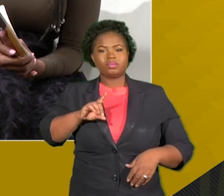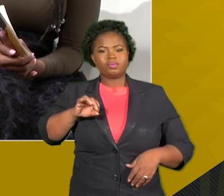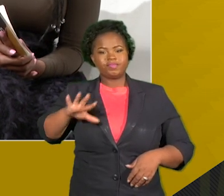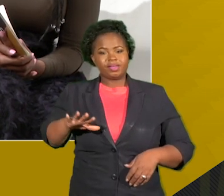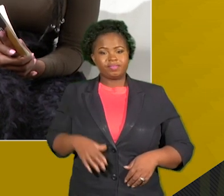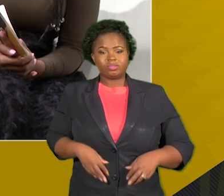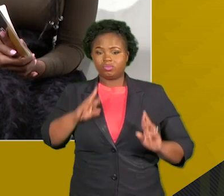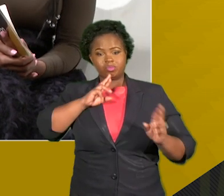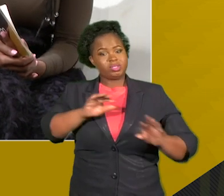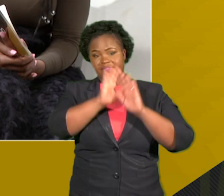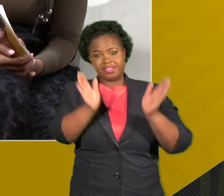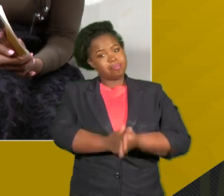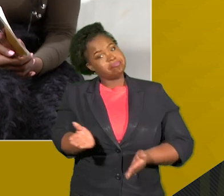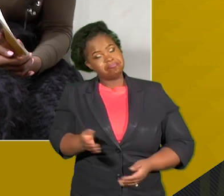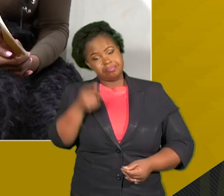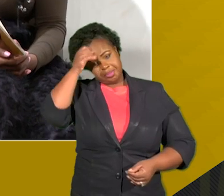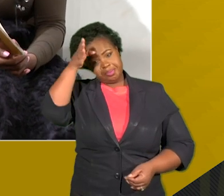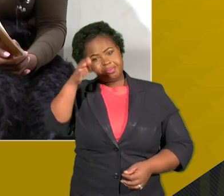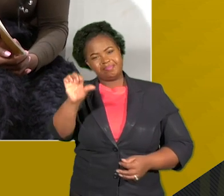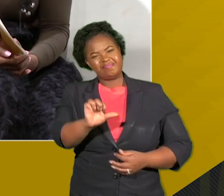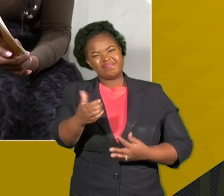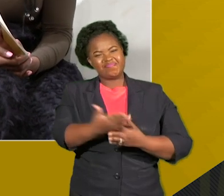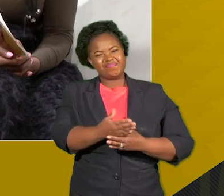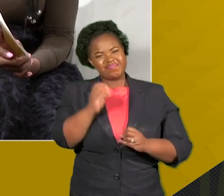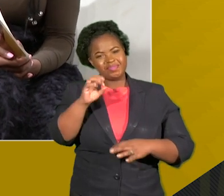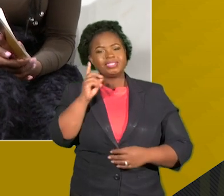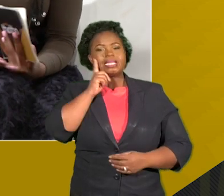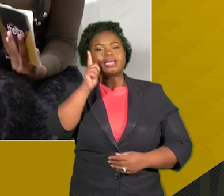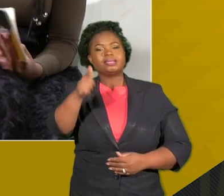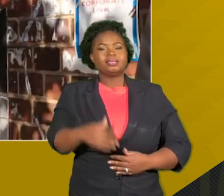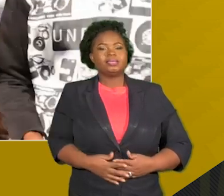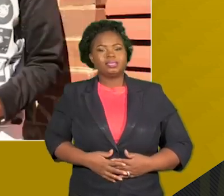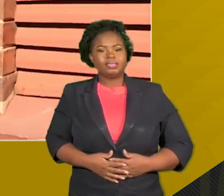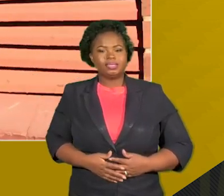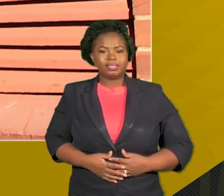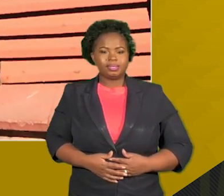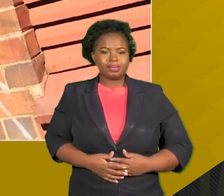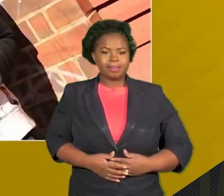Mgoma Mupendula Yonki Tesimbuza. Asame se break in, but now, because it's per telephone.